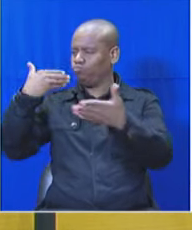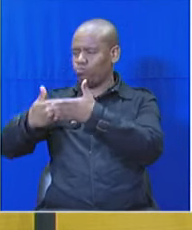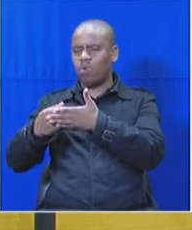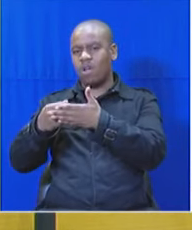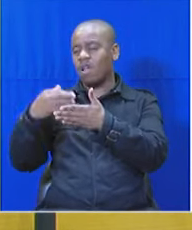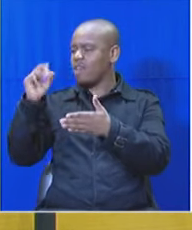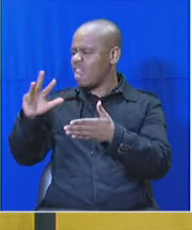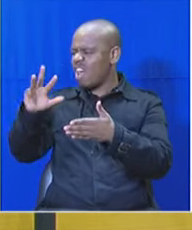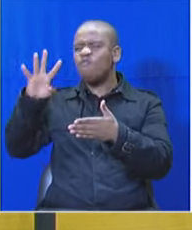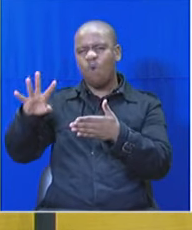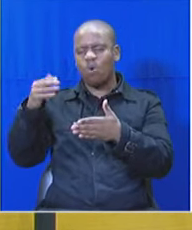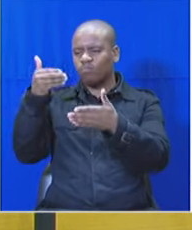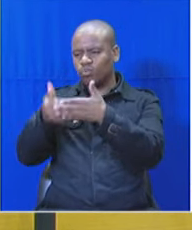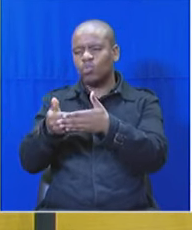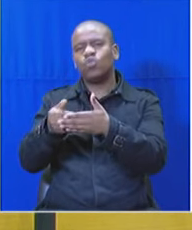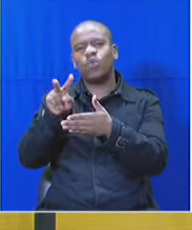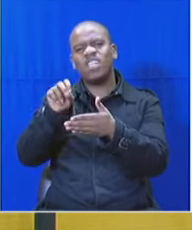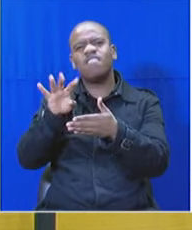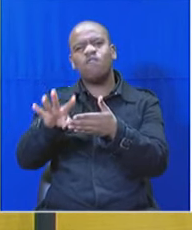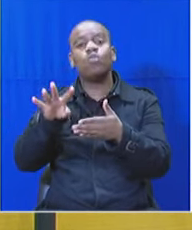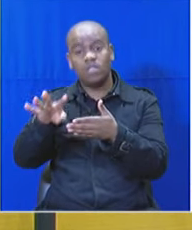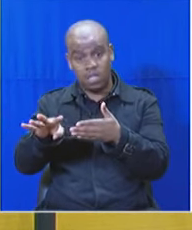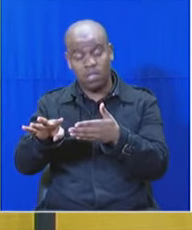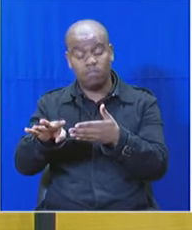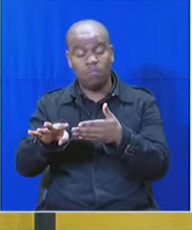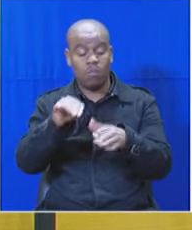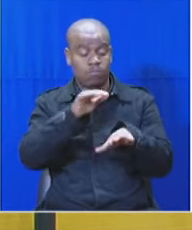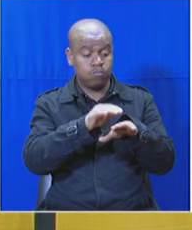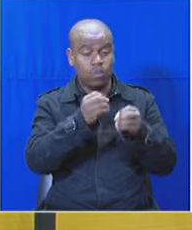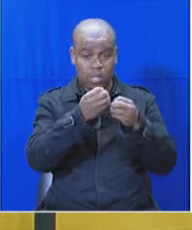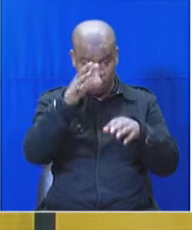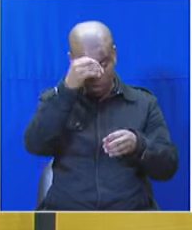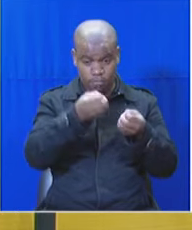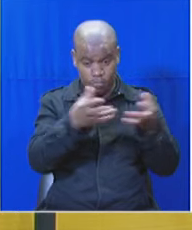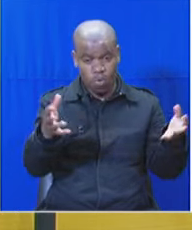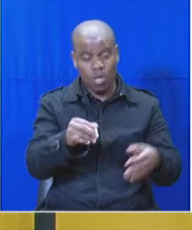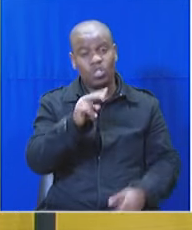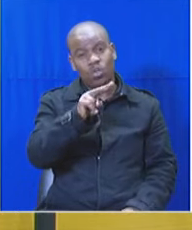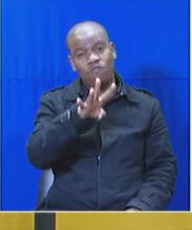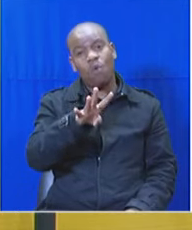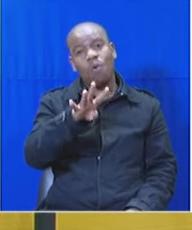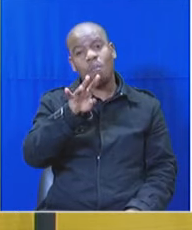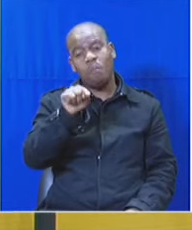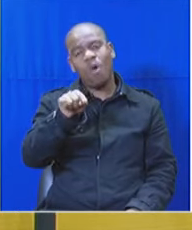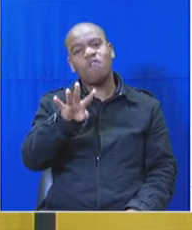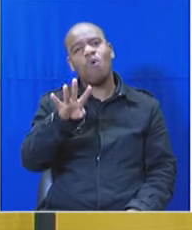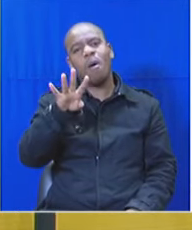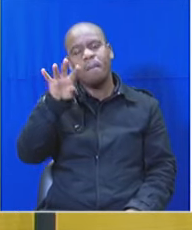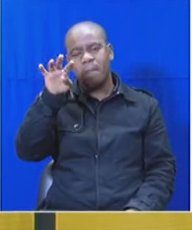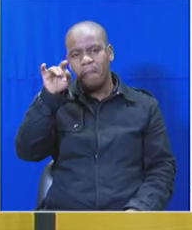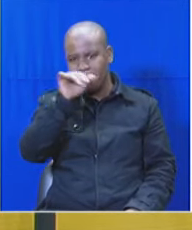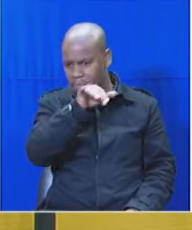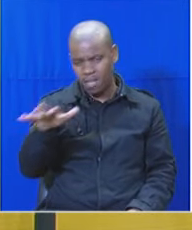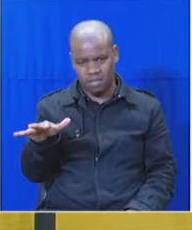2014, the state transferred 7.5 million hectares, or 46% of the